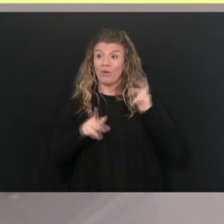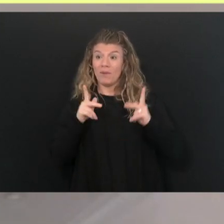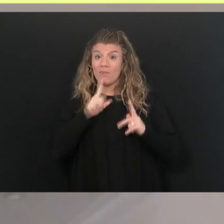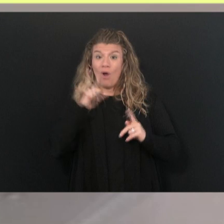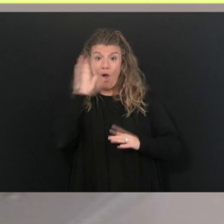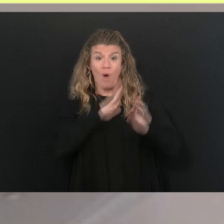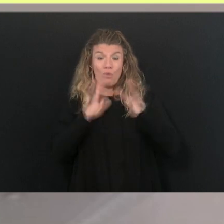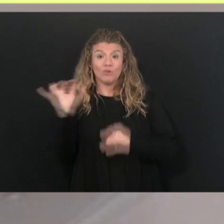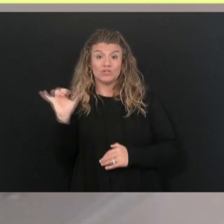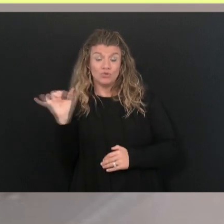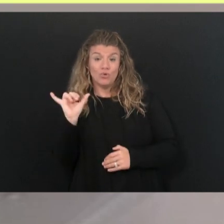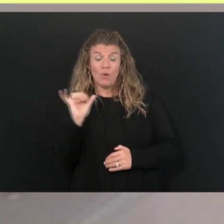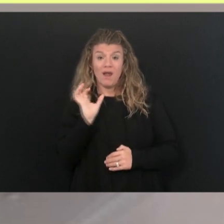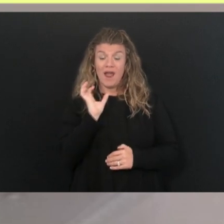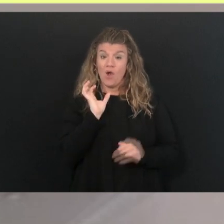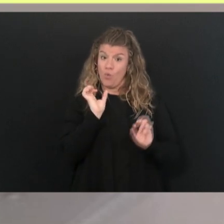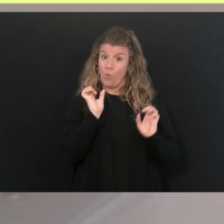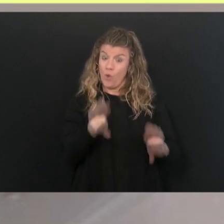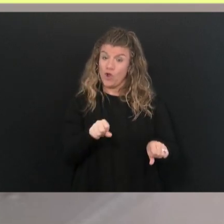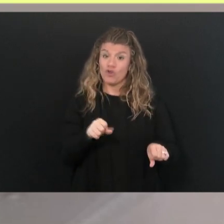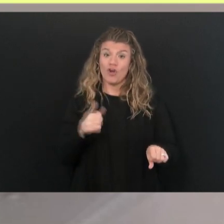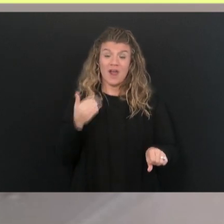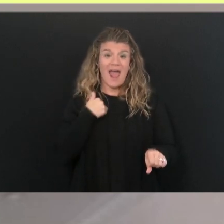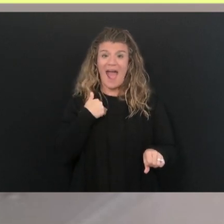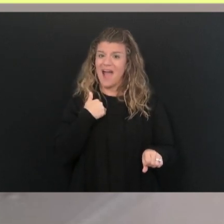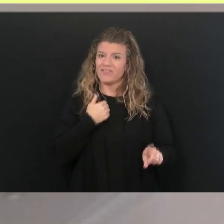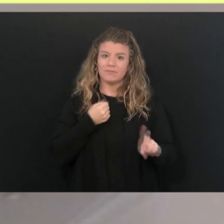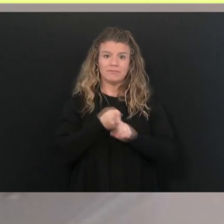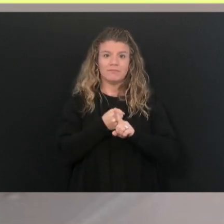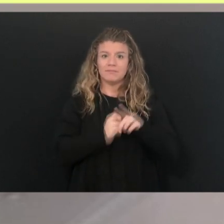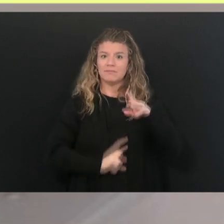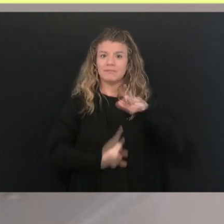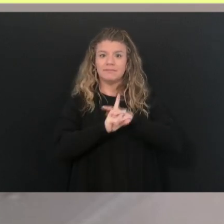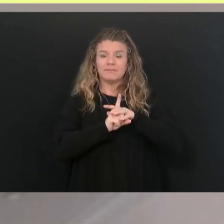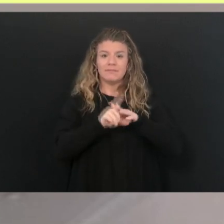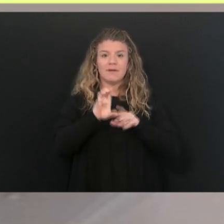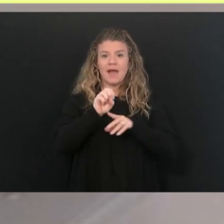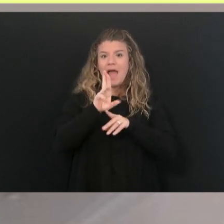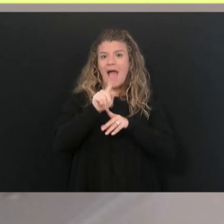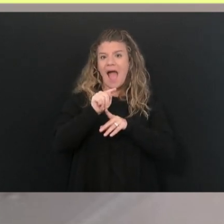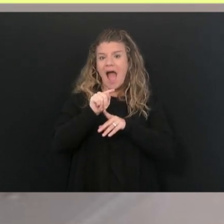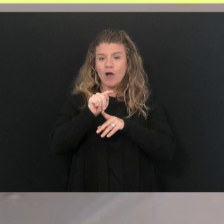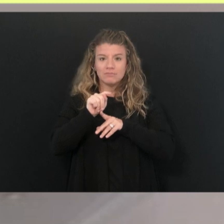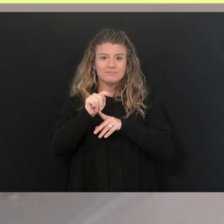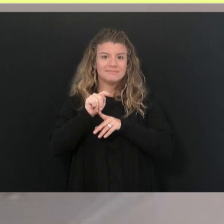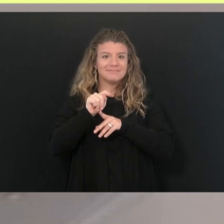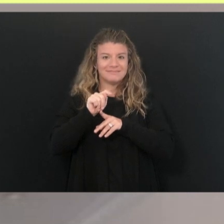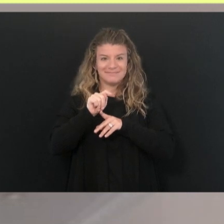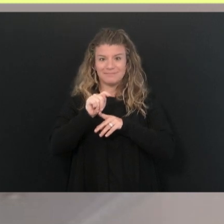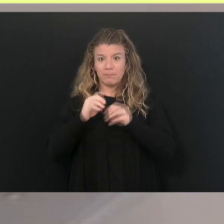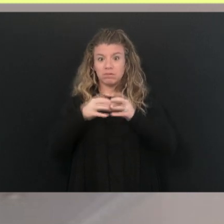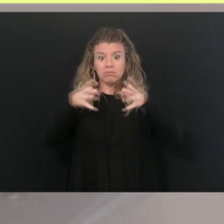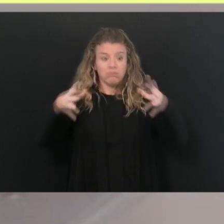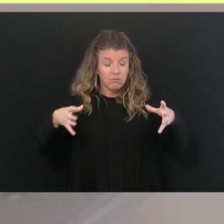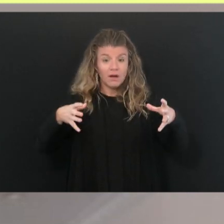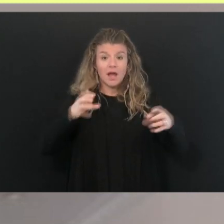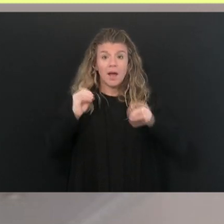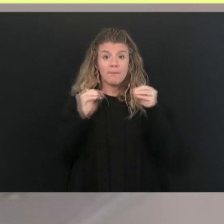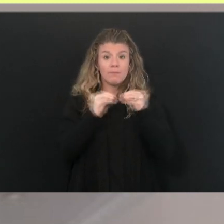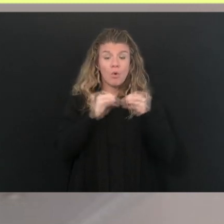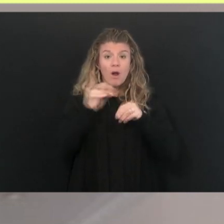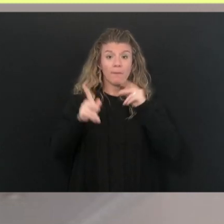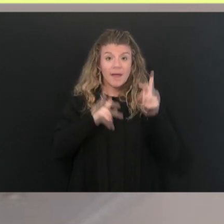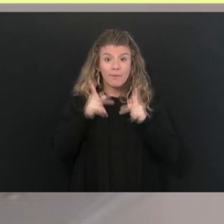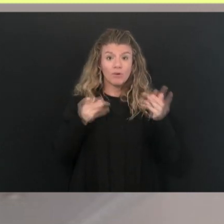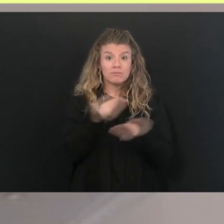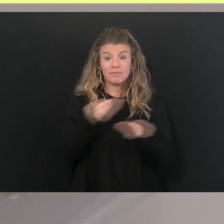governor, that we could have, outbreaks and clusters of positive cases and people dying,